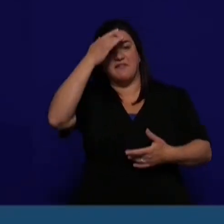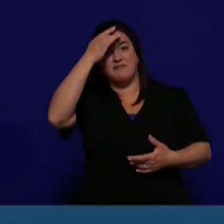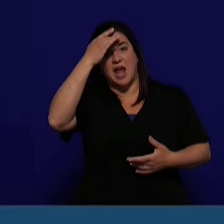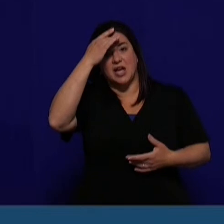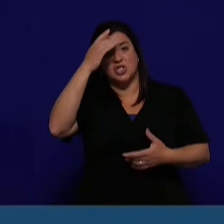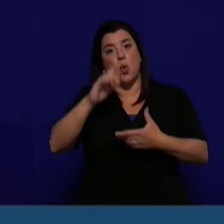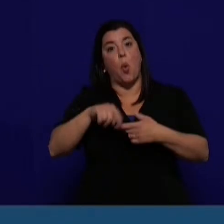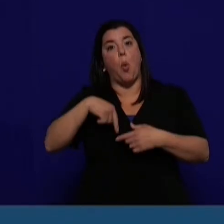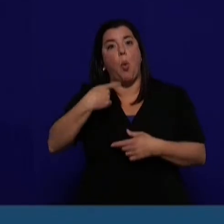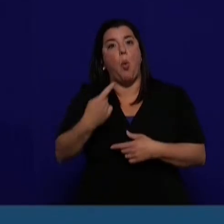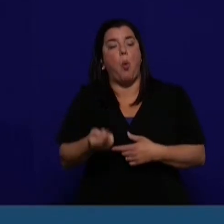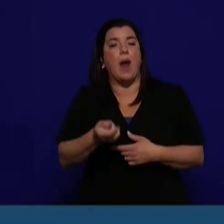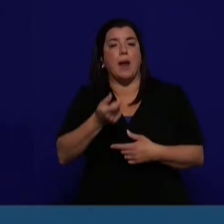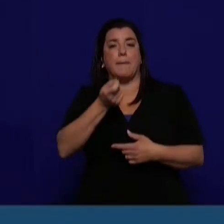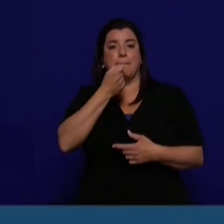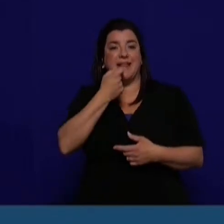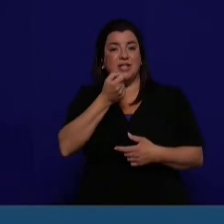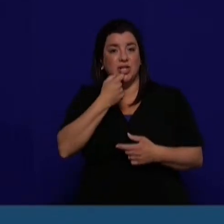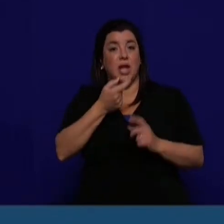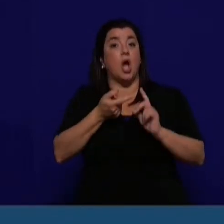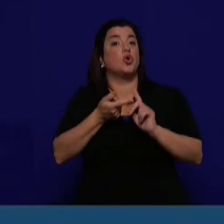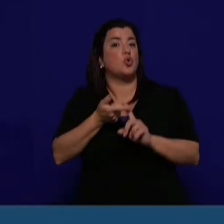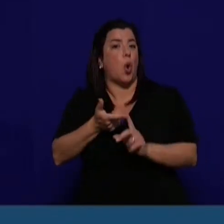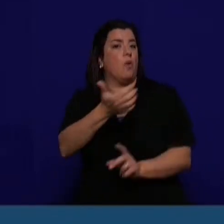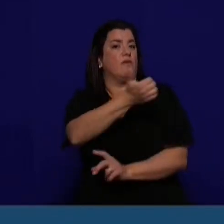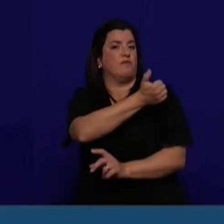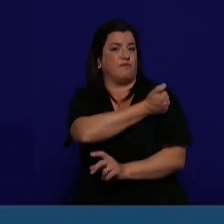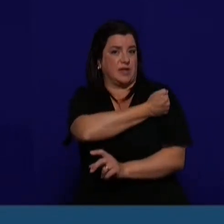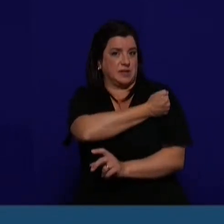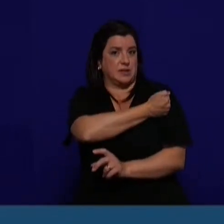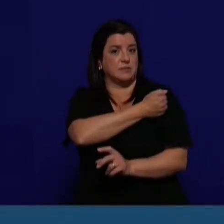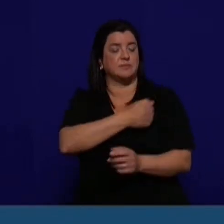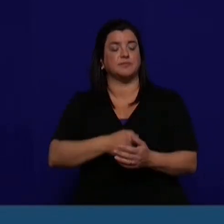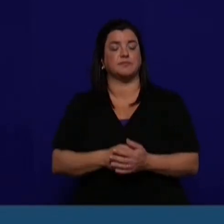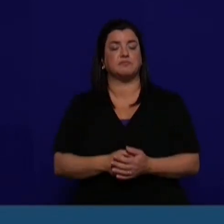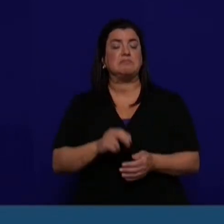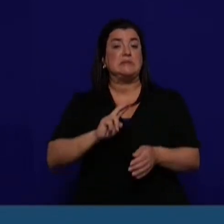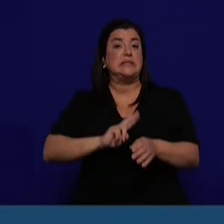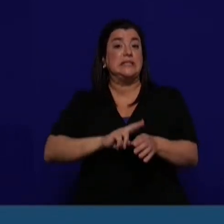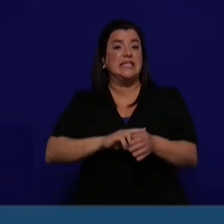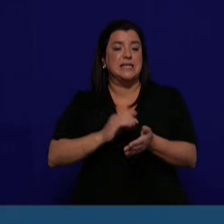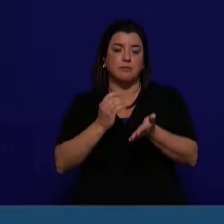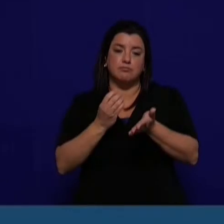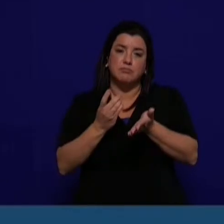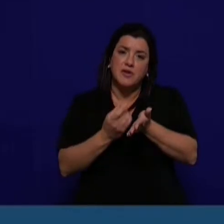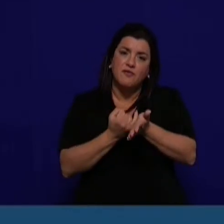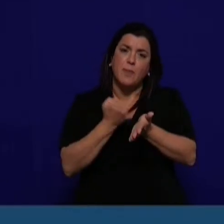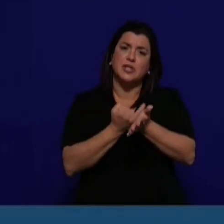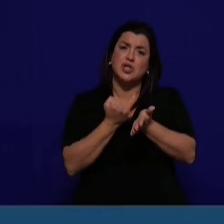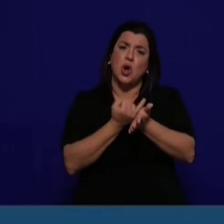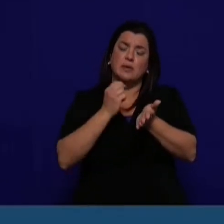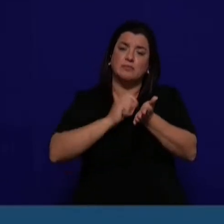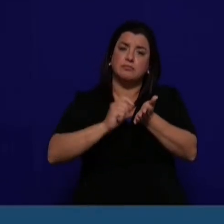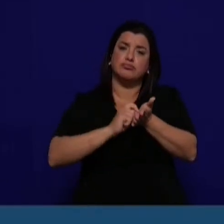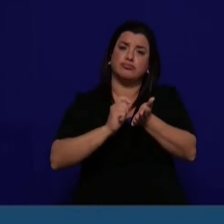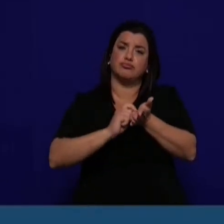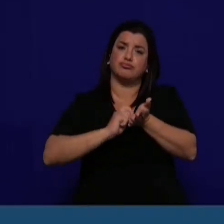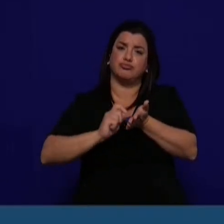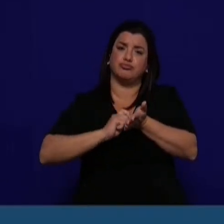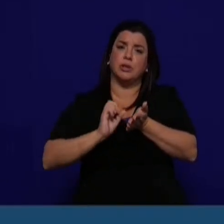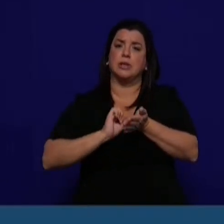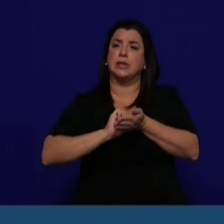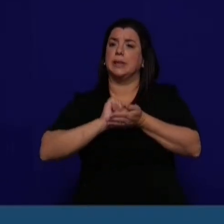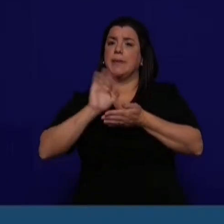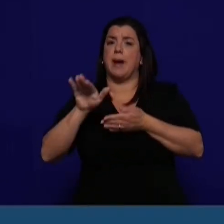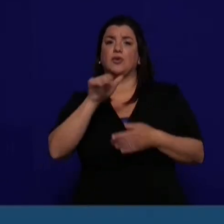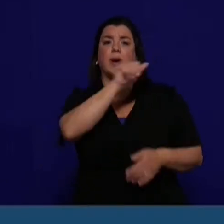ma' xi mediċina jew inkella l-vaccine ikun jista' jagħti dawn id-dettalji kollha lill-Medicines Authority u mbagħad